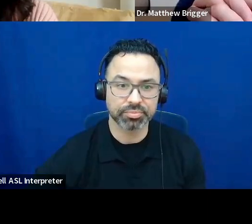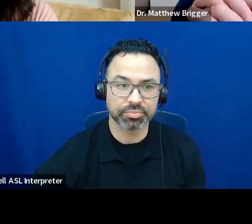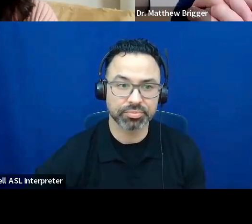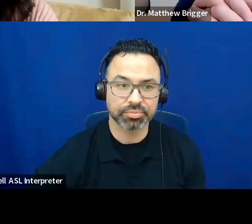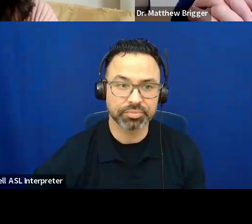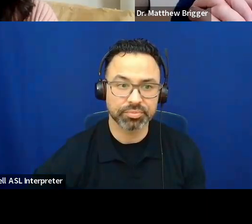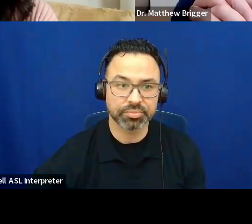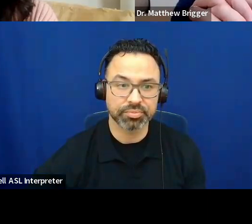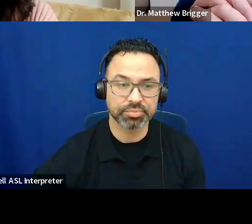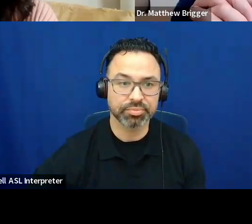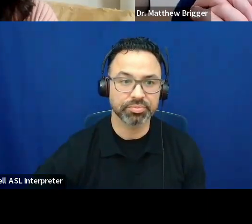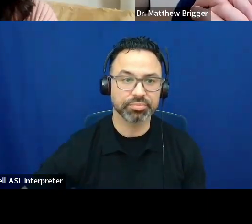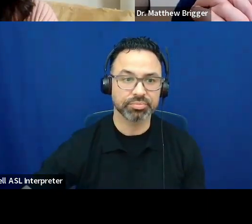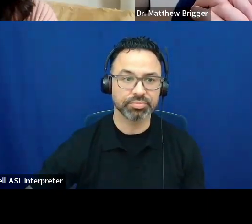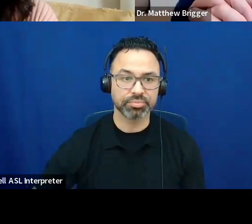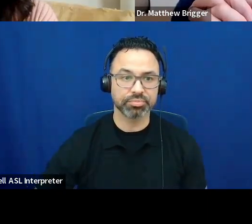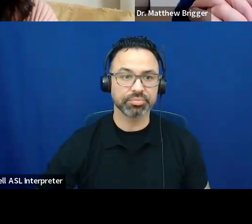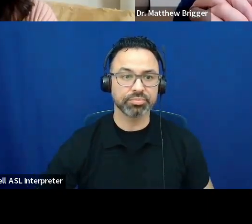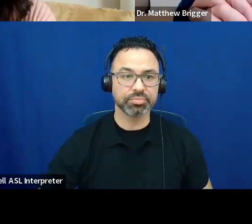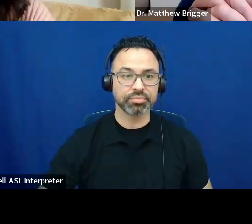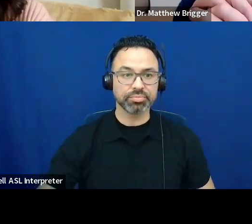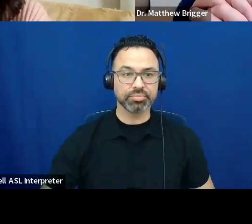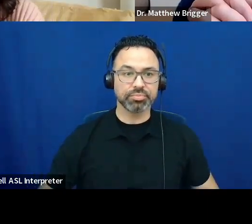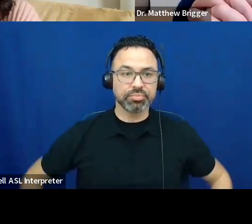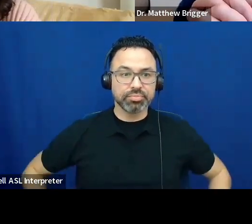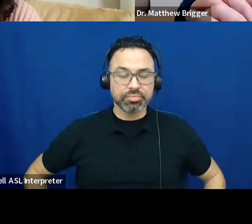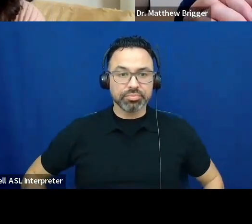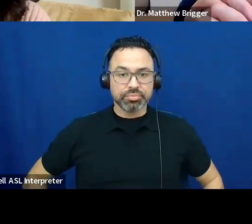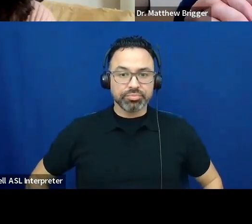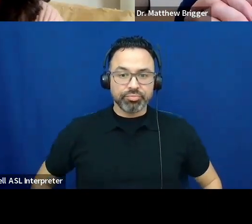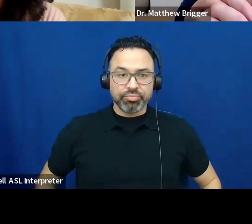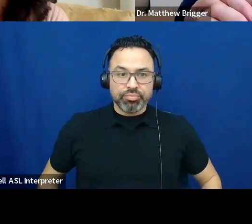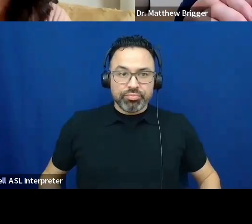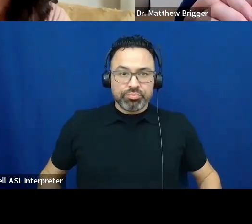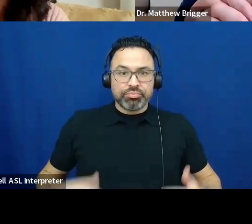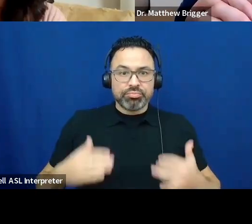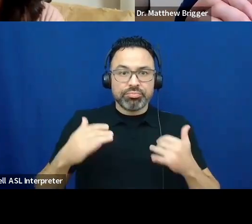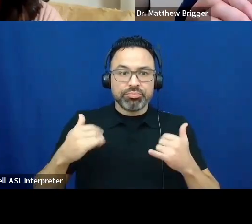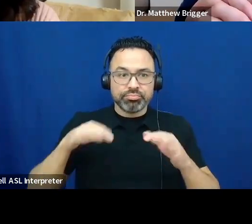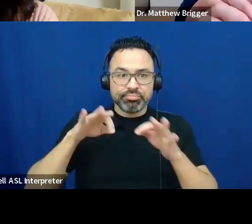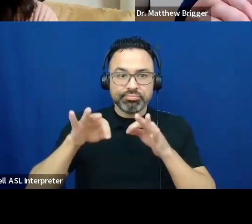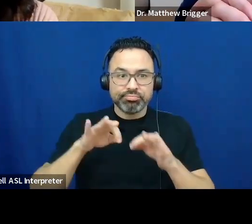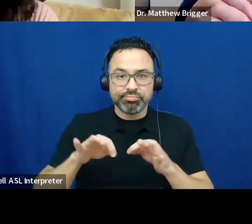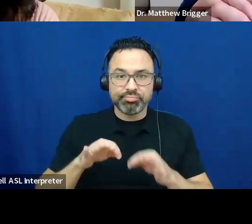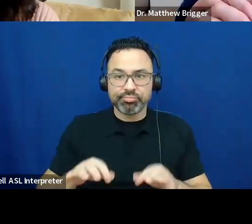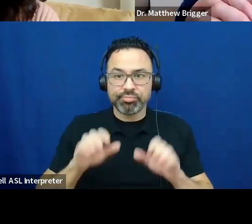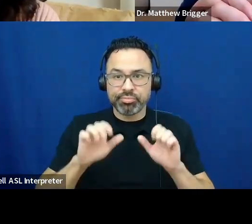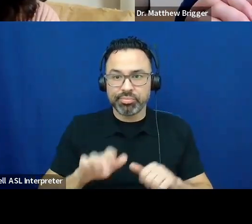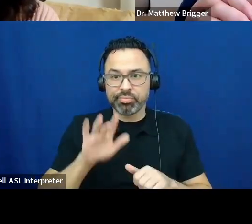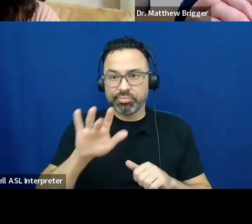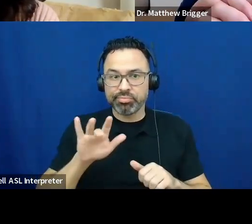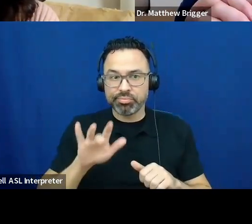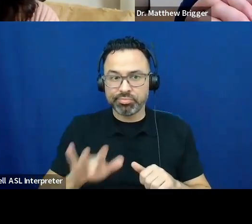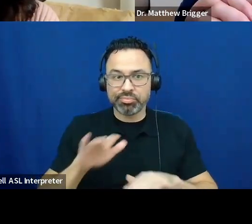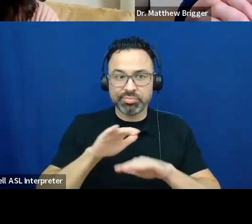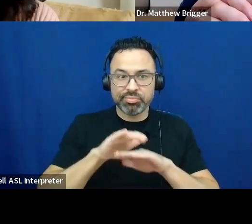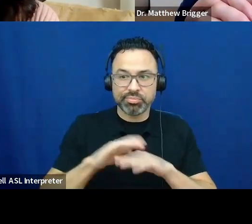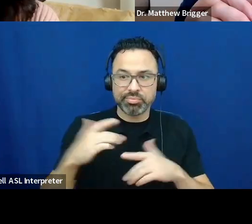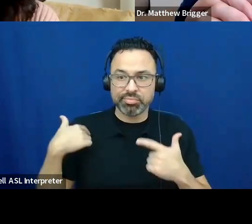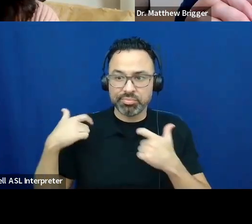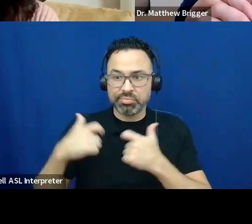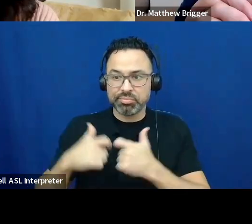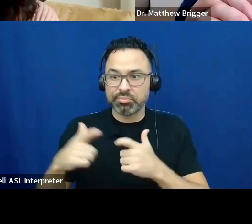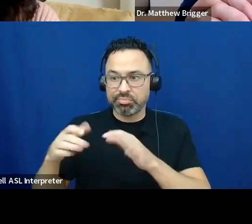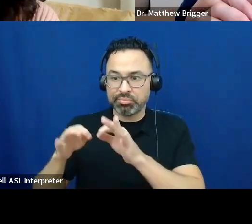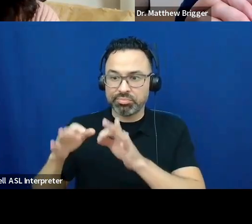select either the English or the Spanish channel. Everyone must select a channel, English speakers included. If you're fully bilingual,